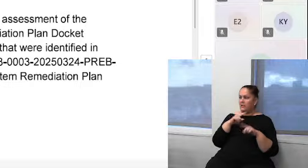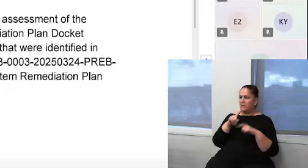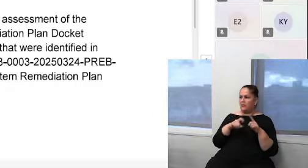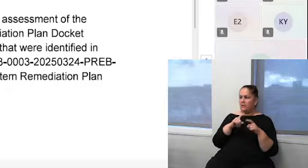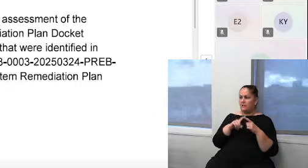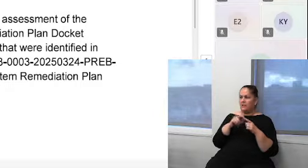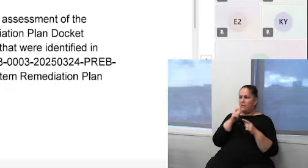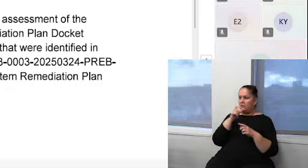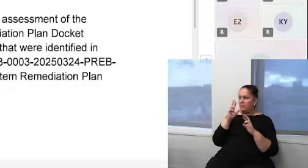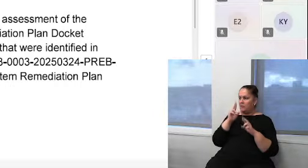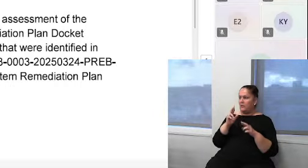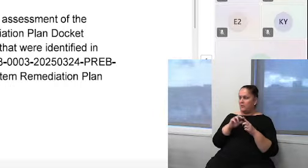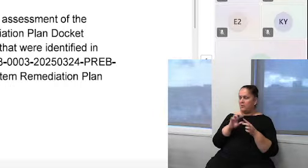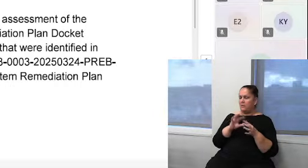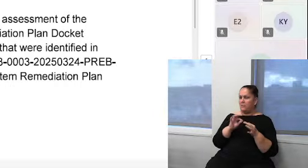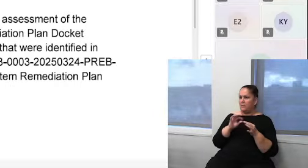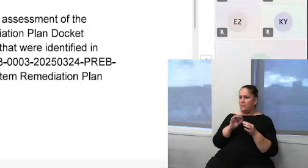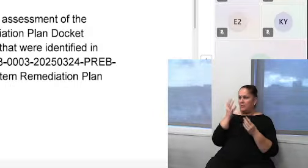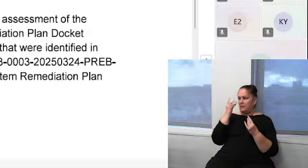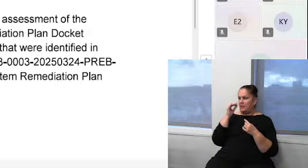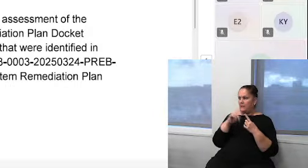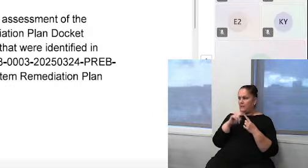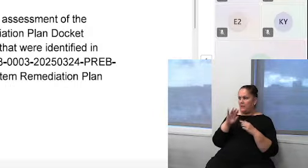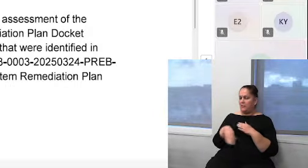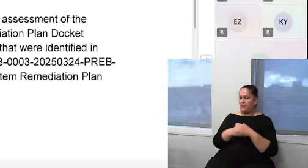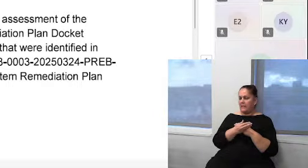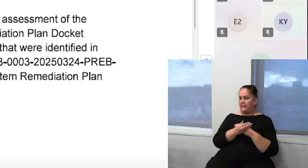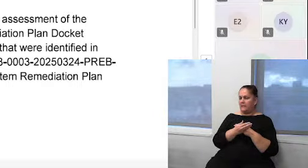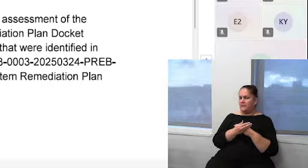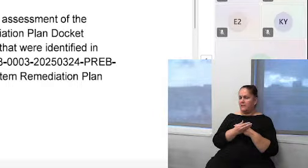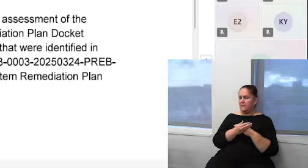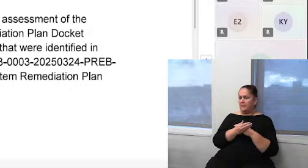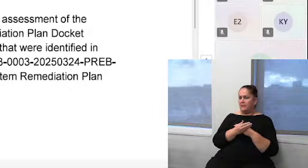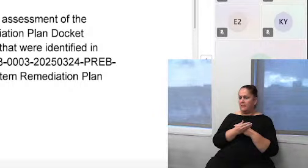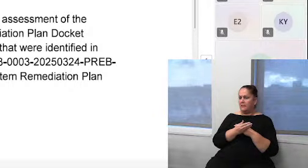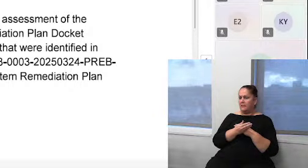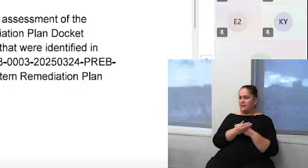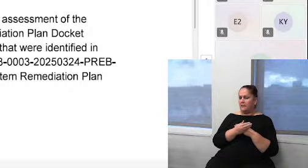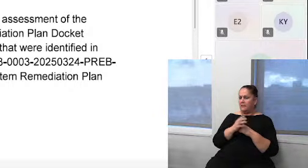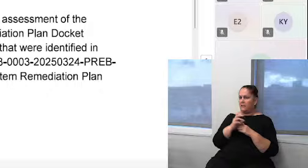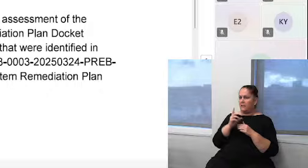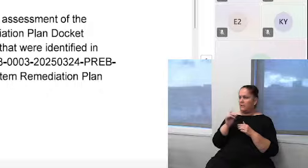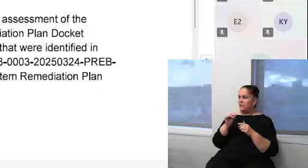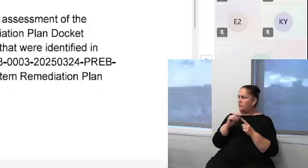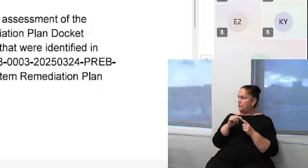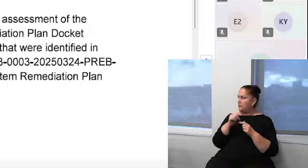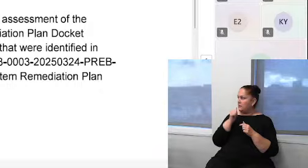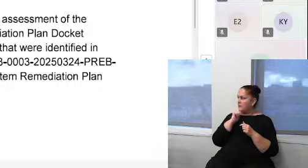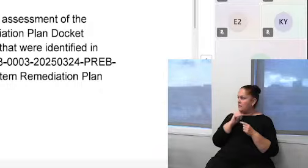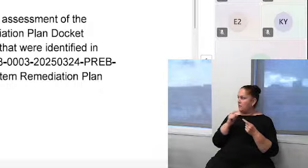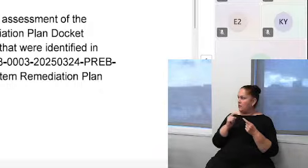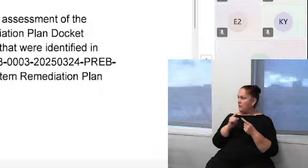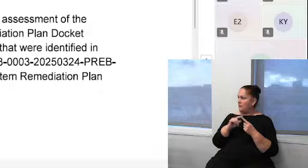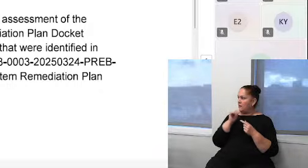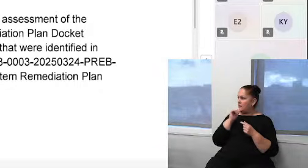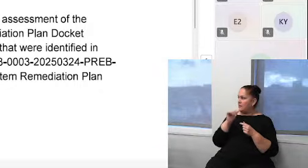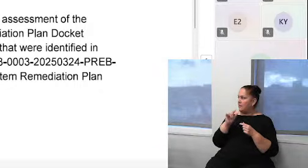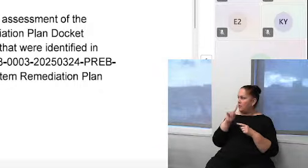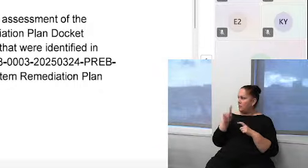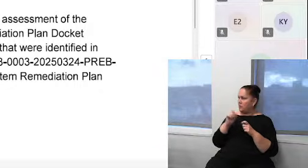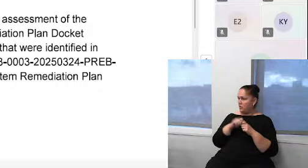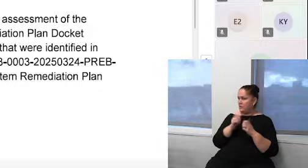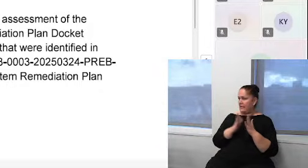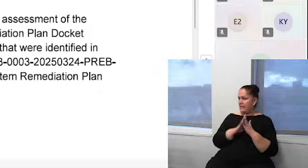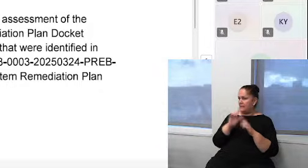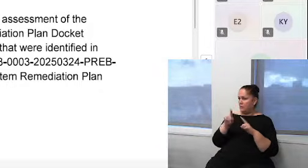no friendly cross. All right. Well, with respect to the motion to strike, I'll think about that overnight. Do you suffer harm from the questions?